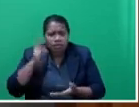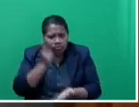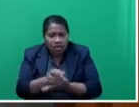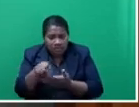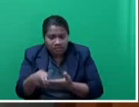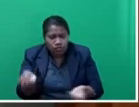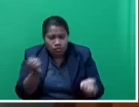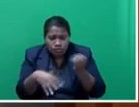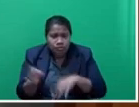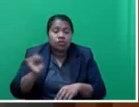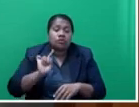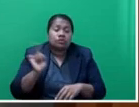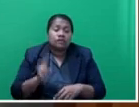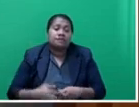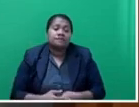to,